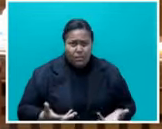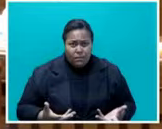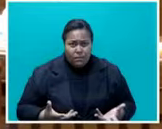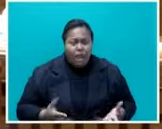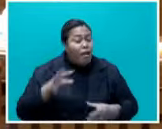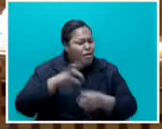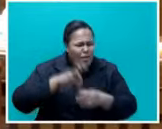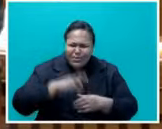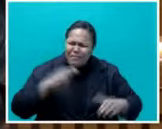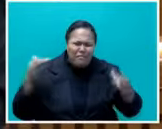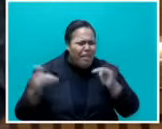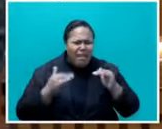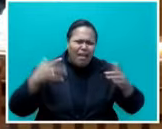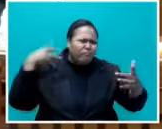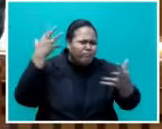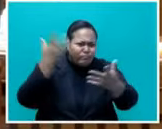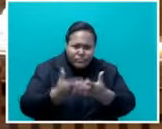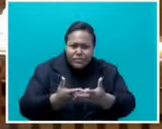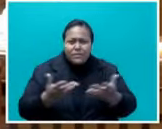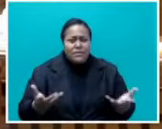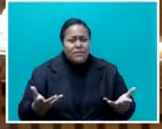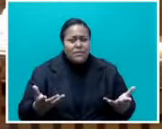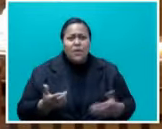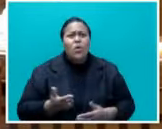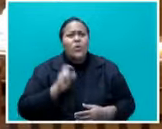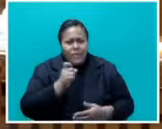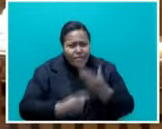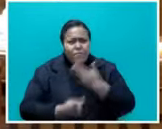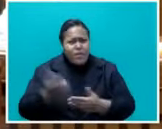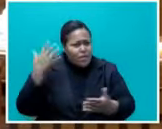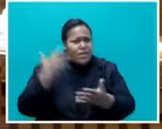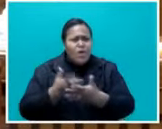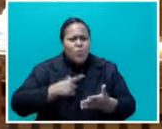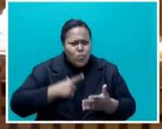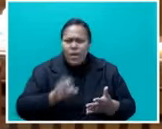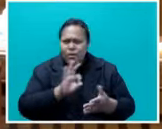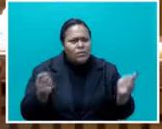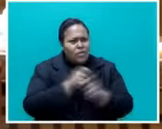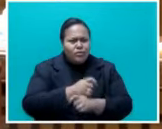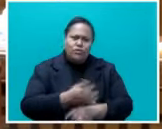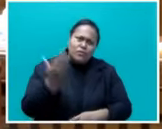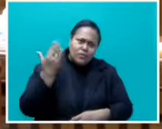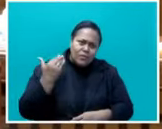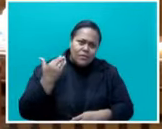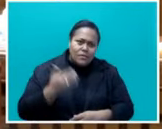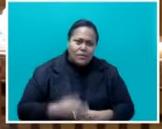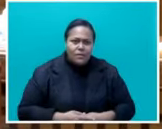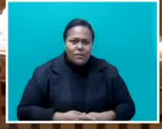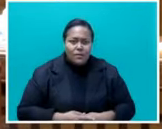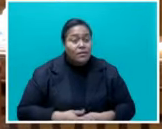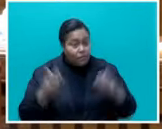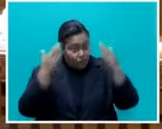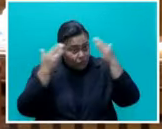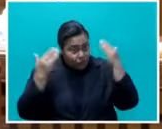Voting has been fair all this time. And if that is the case, why didn't you make this amendment much earlier on? All that the Chief Justice